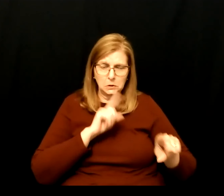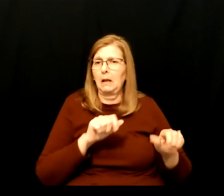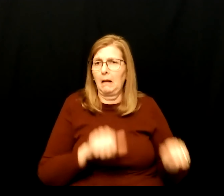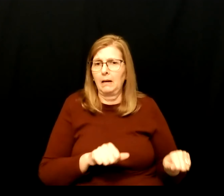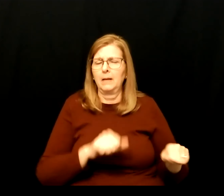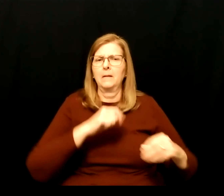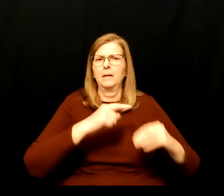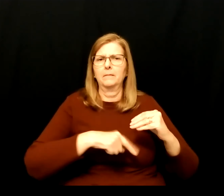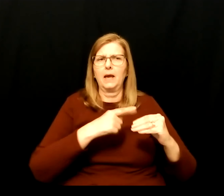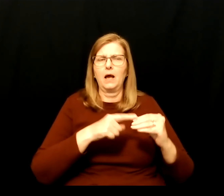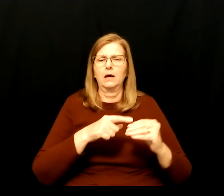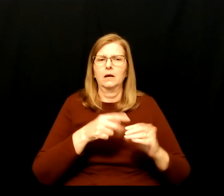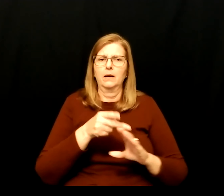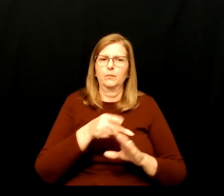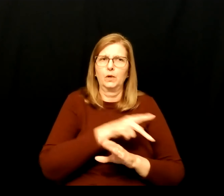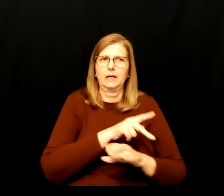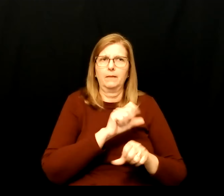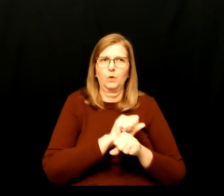about pre-employment